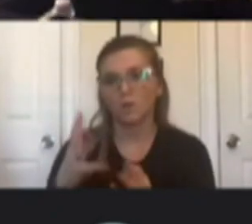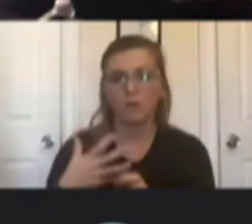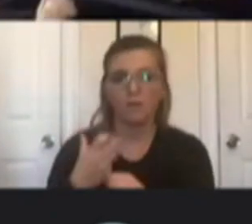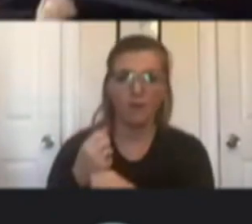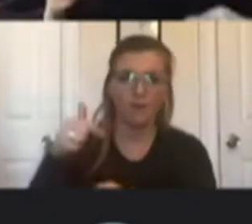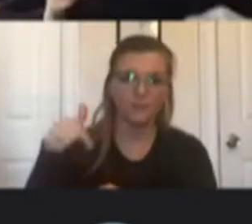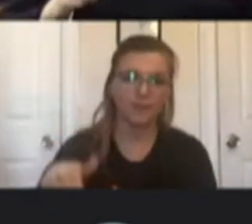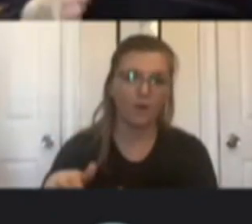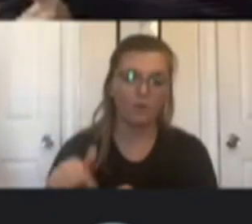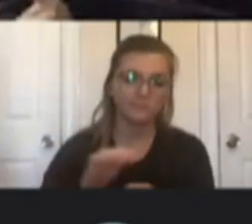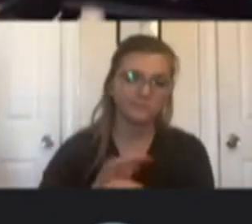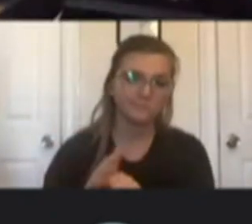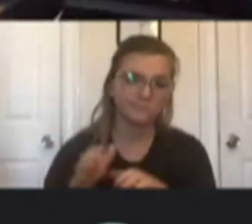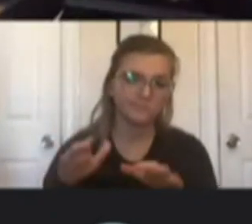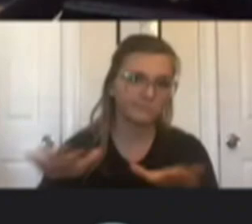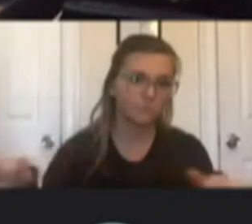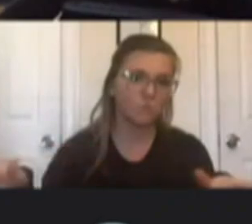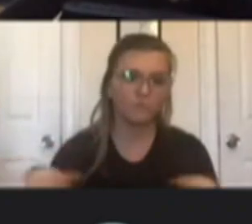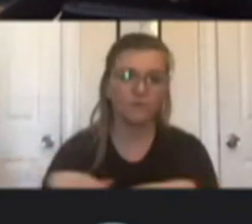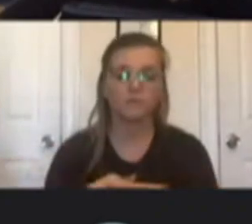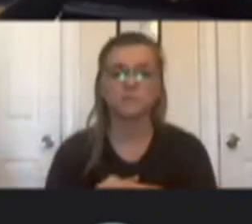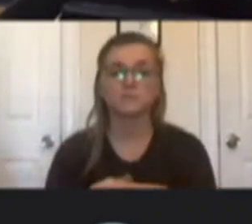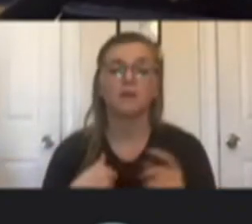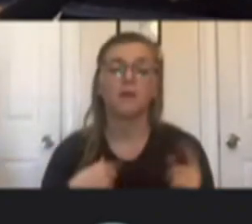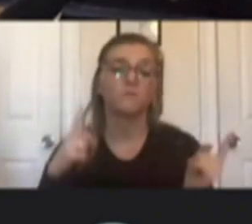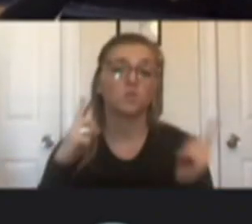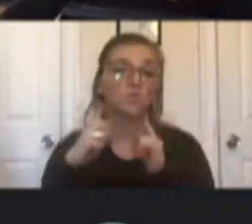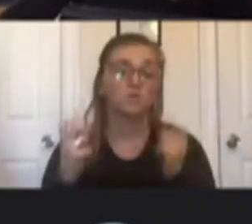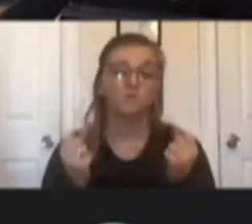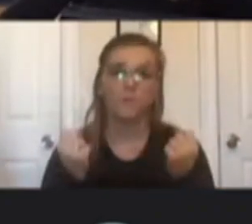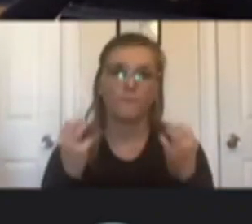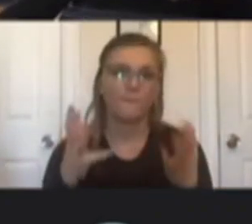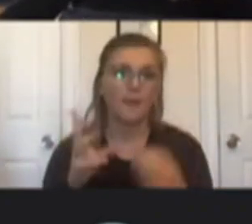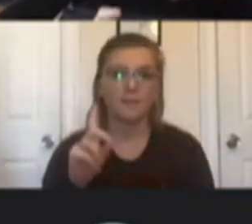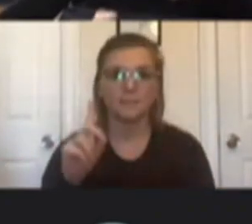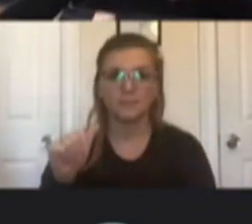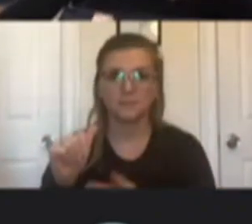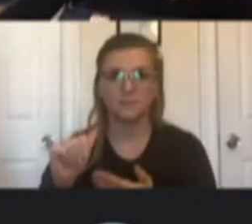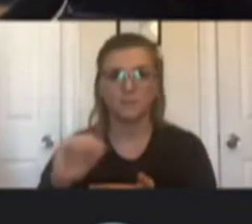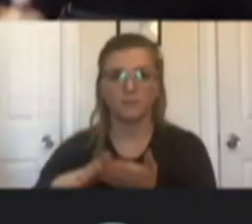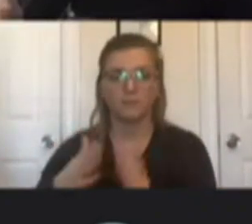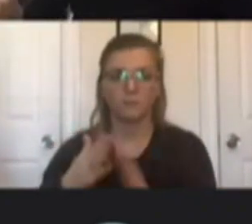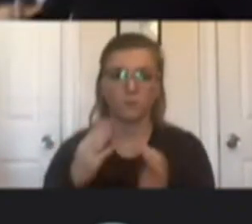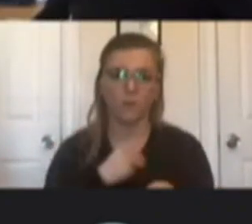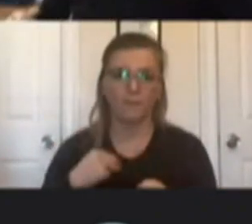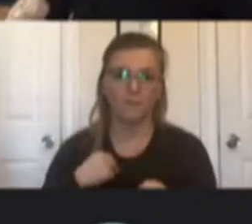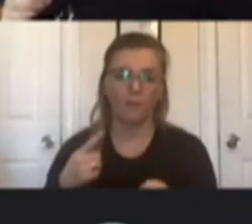lockdown. I've heard from various members of the disability community that